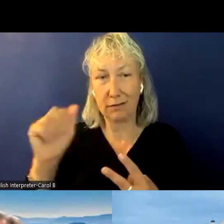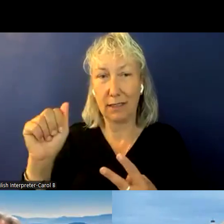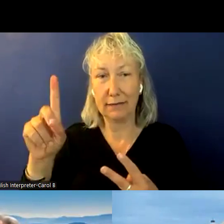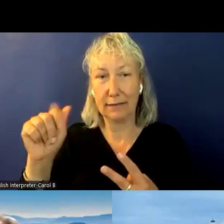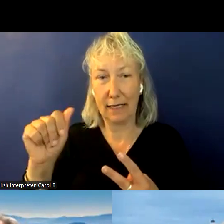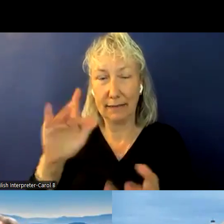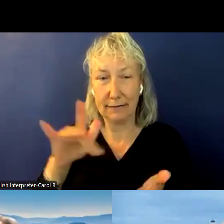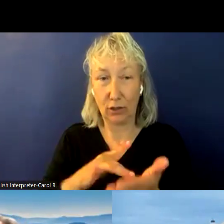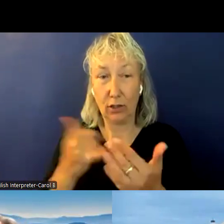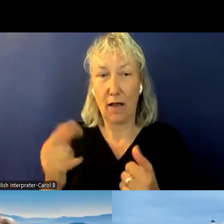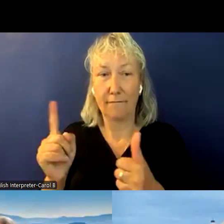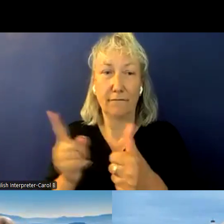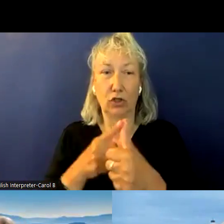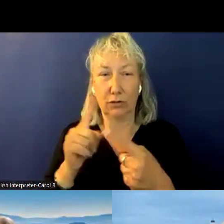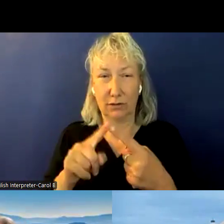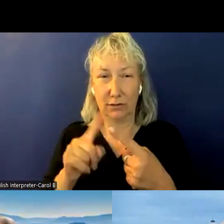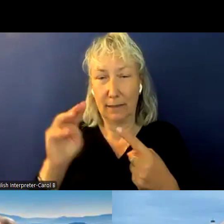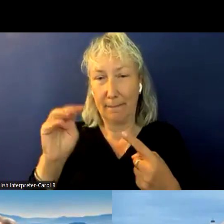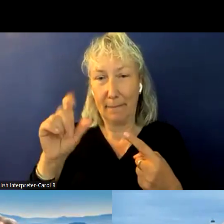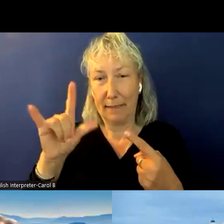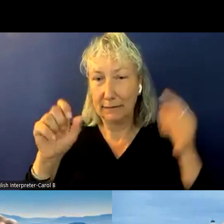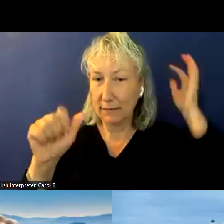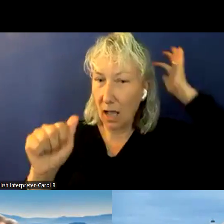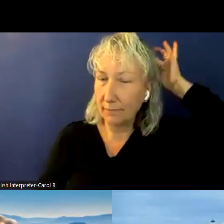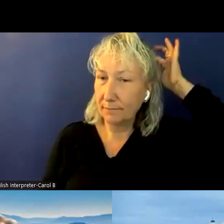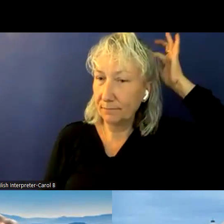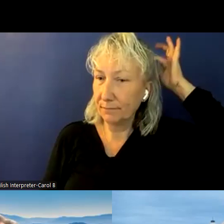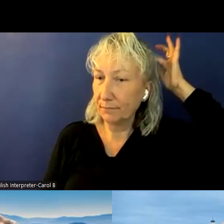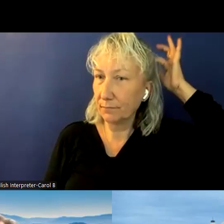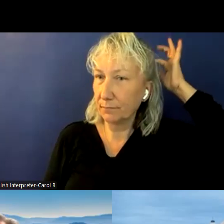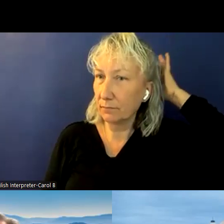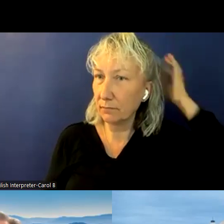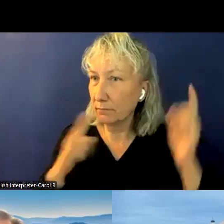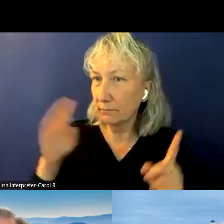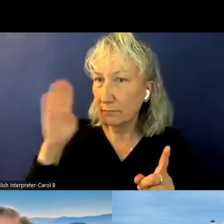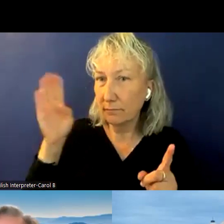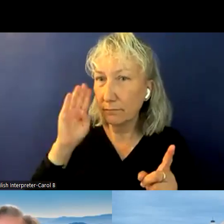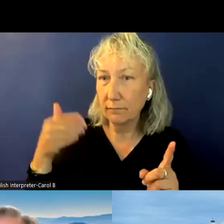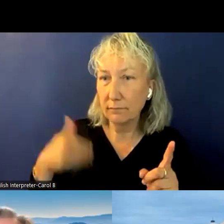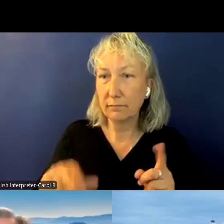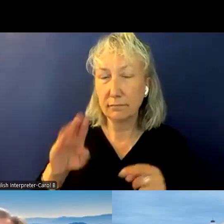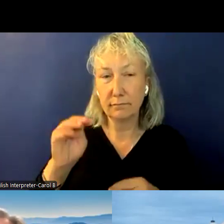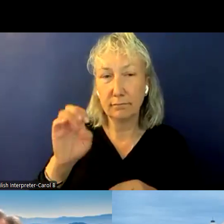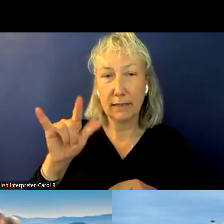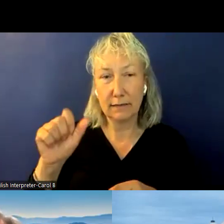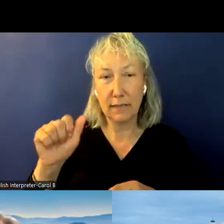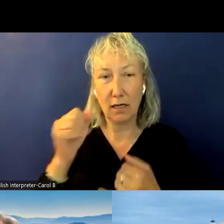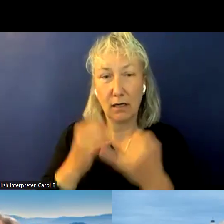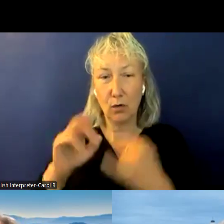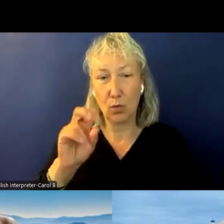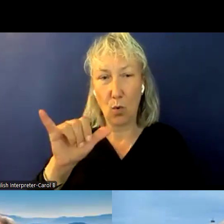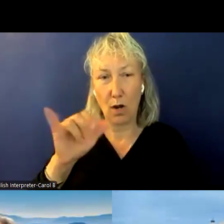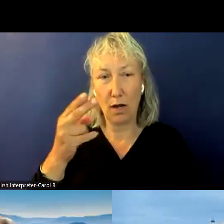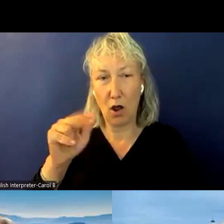Melissa. Hi, Joseph. Thank you. Hi, everybody. My name is Melissa Roy Hart. I'm Communications Director